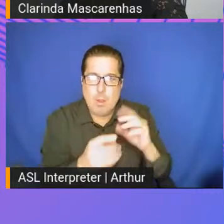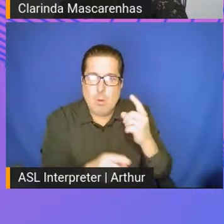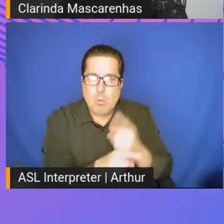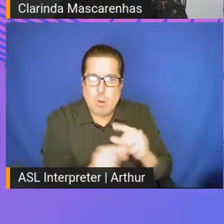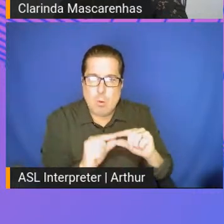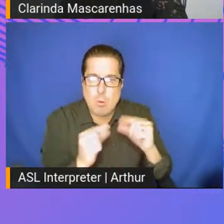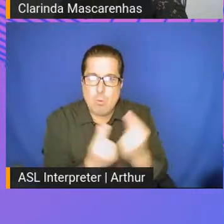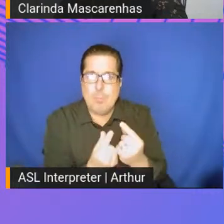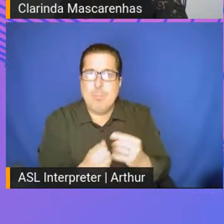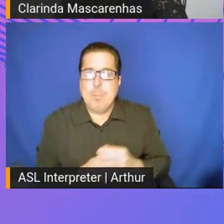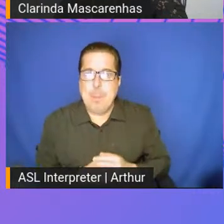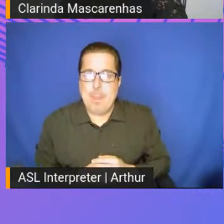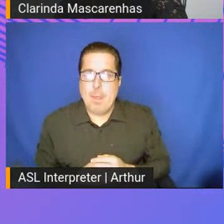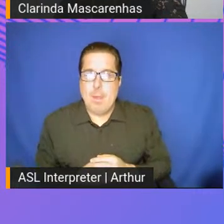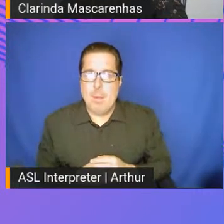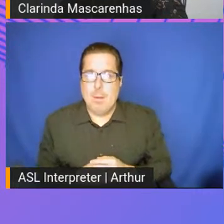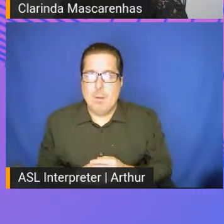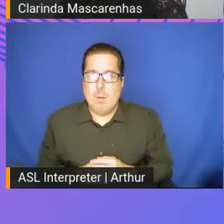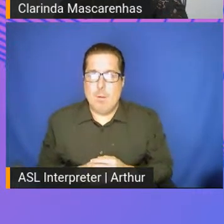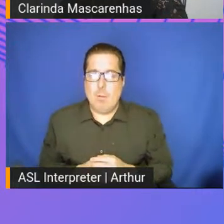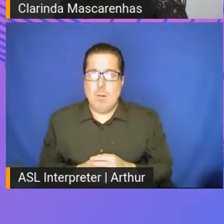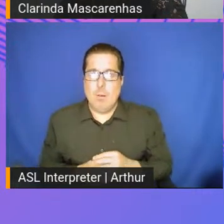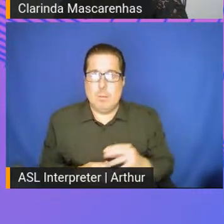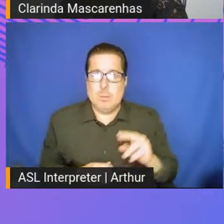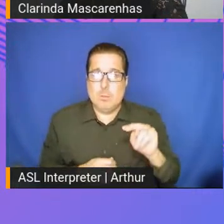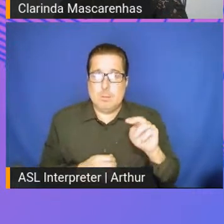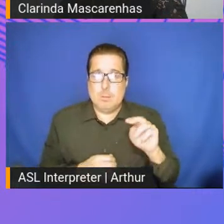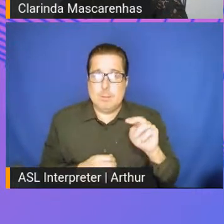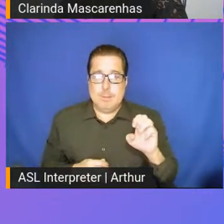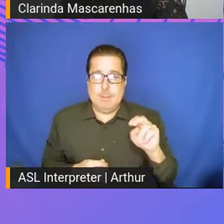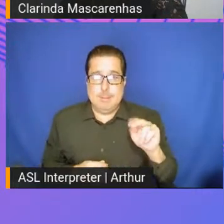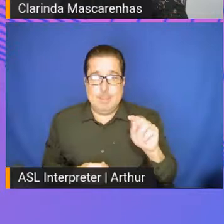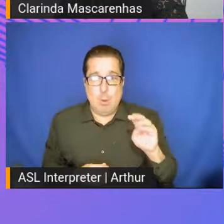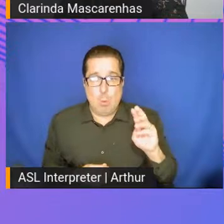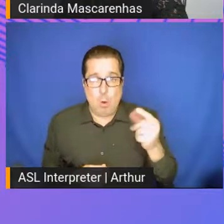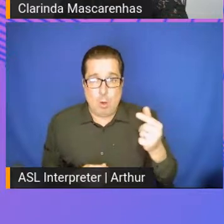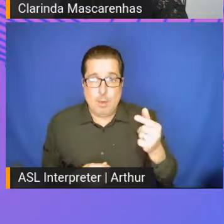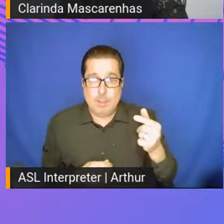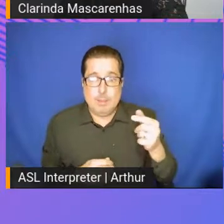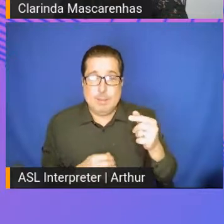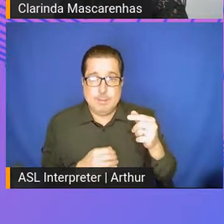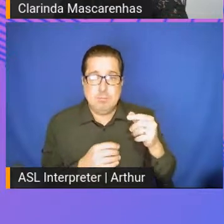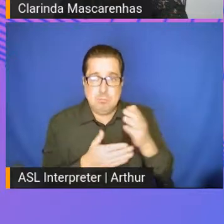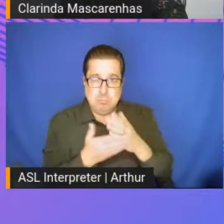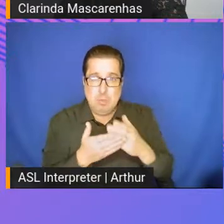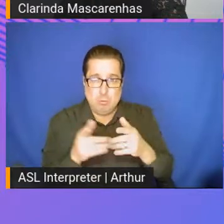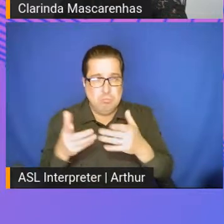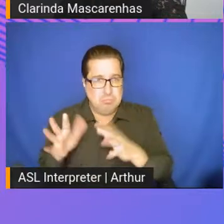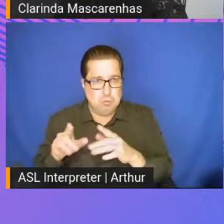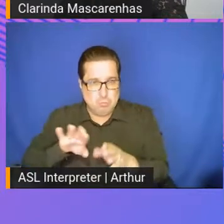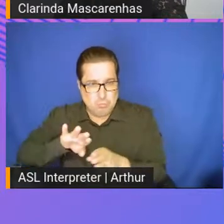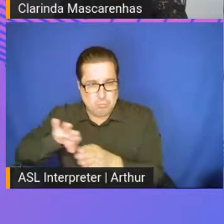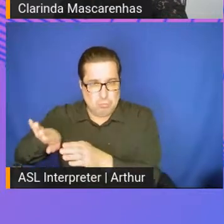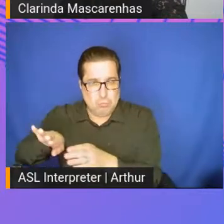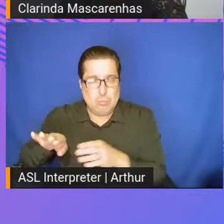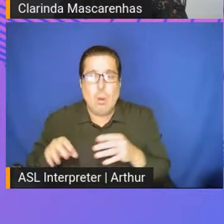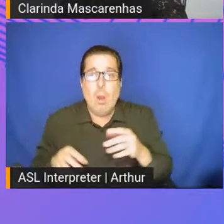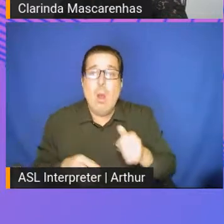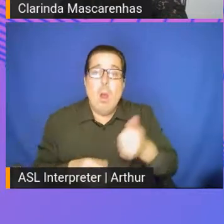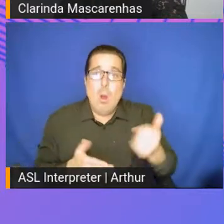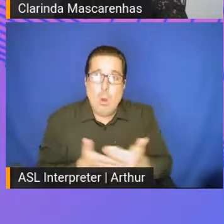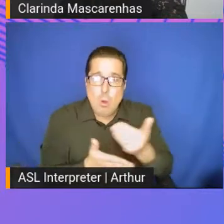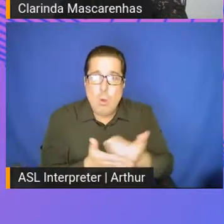So that's for the networking section. And you may notice there's another new section